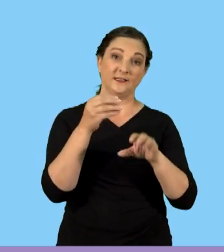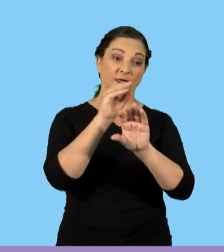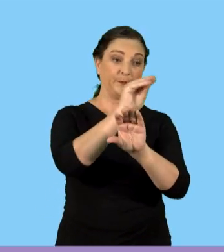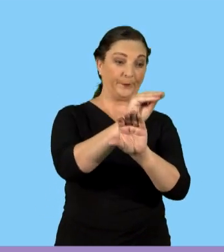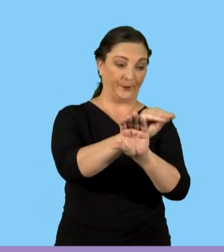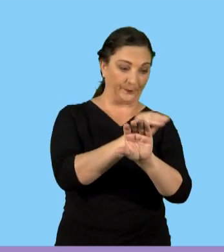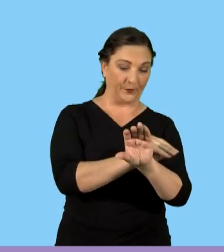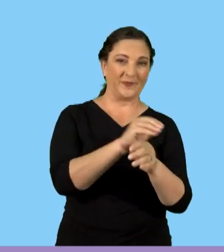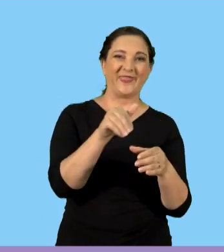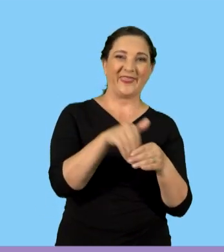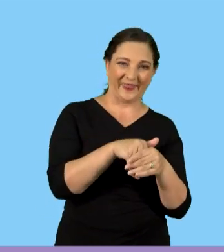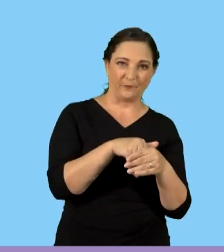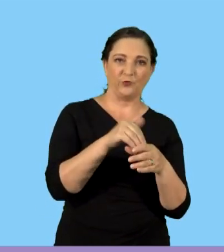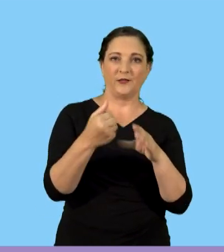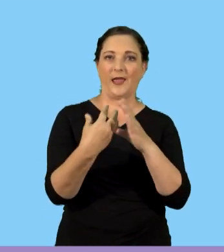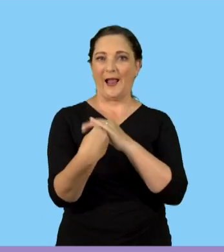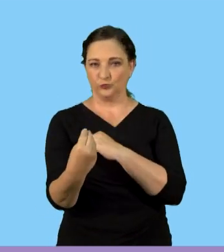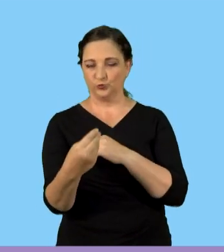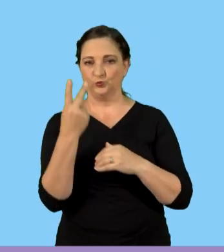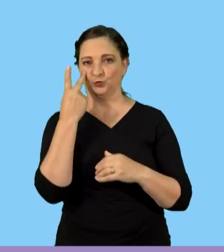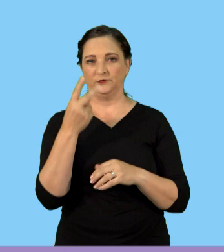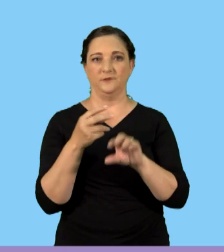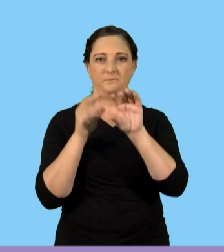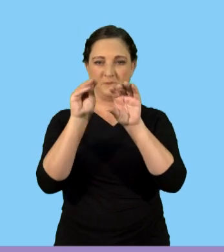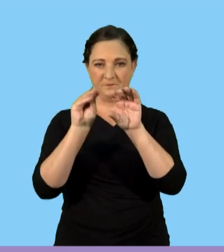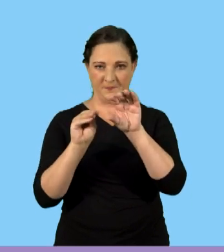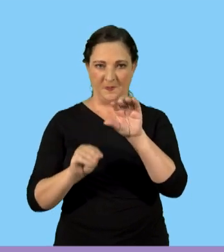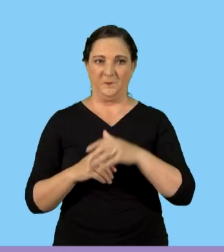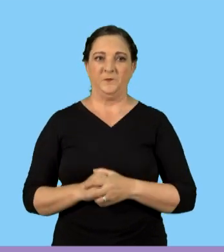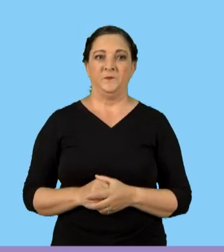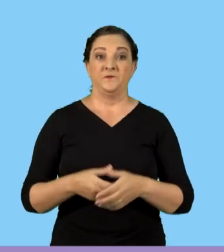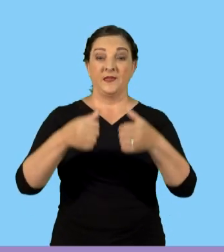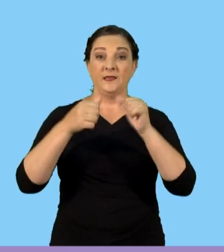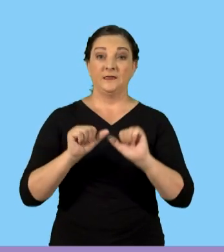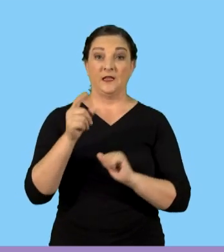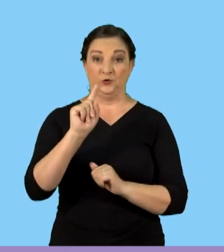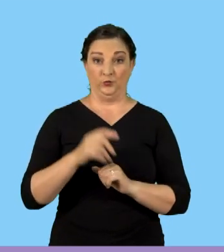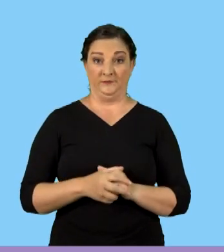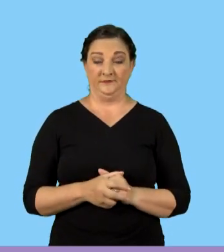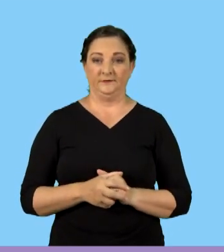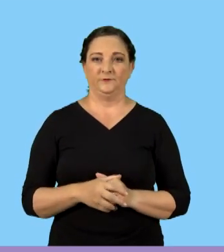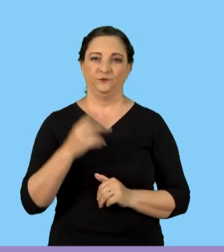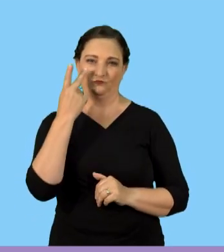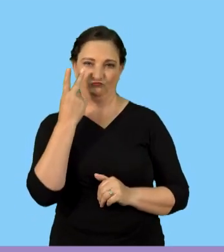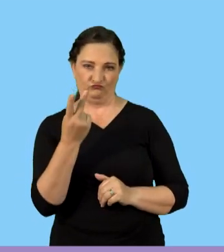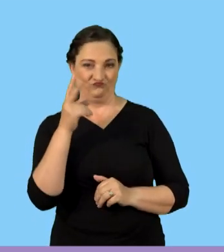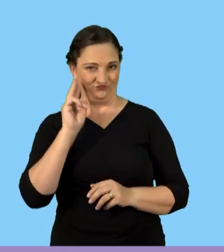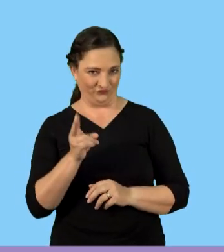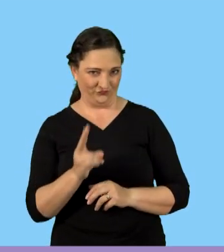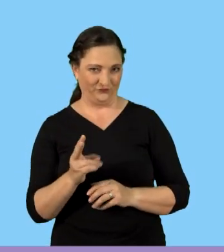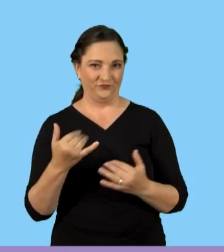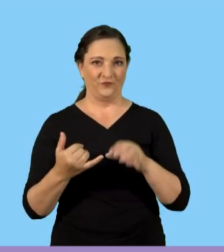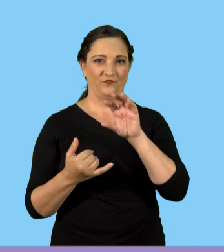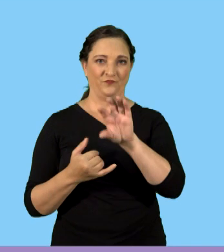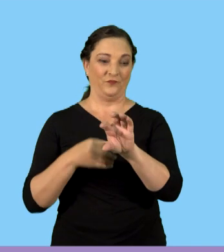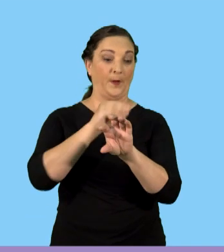diagram there, we are given the output values. Let's look at the next one there. So in this next one, again, we have the input